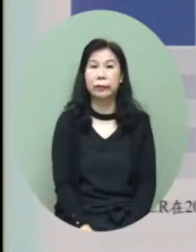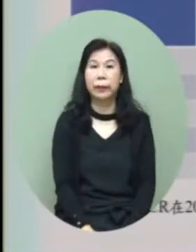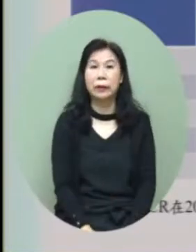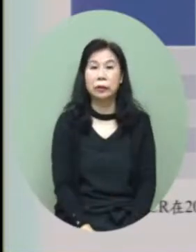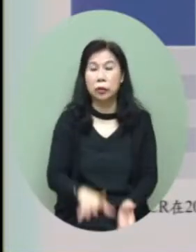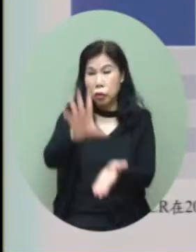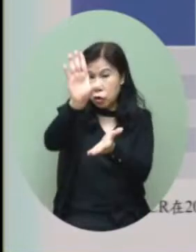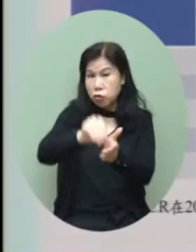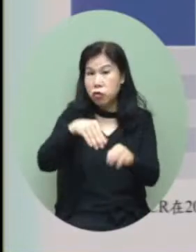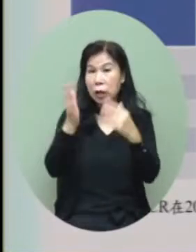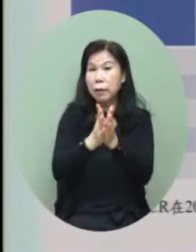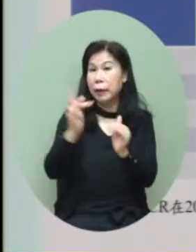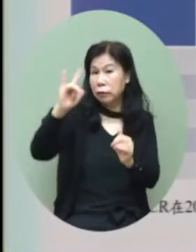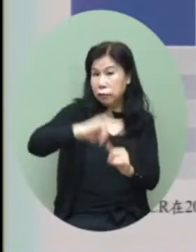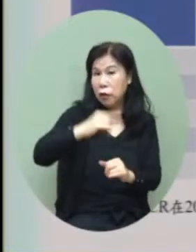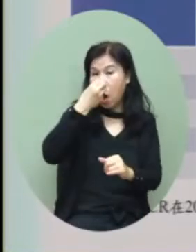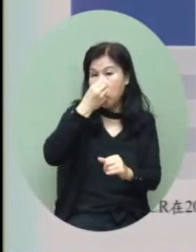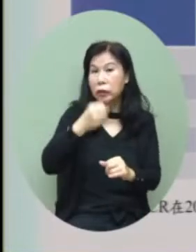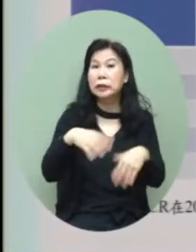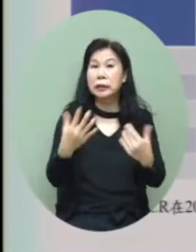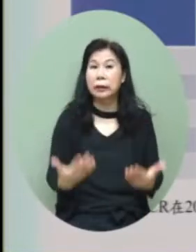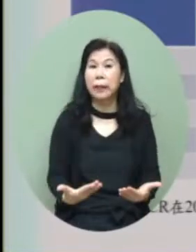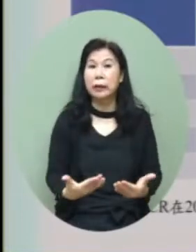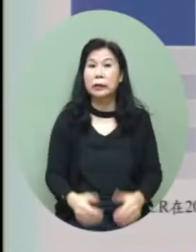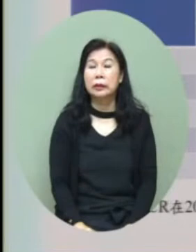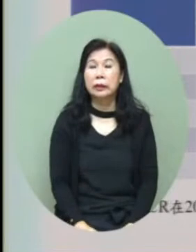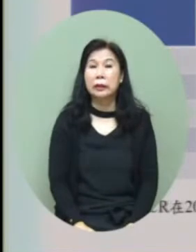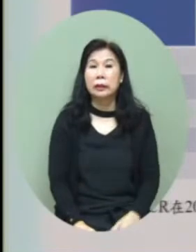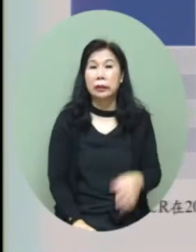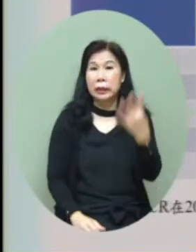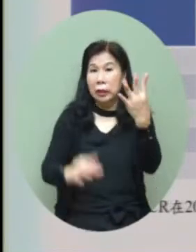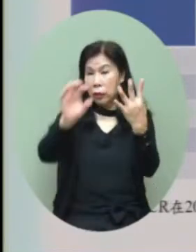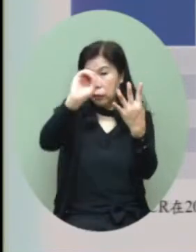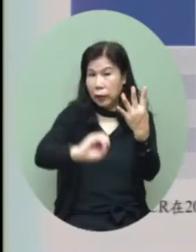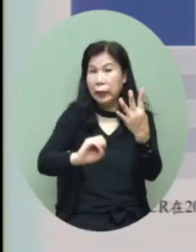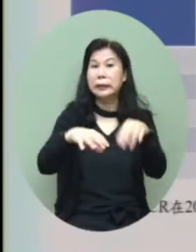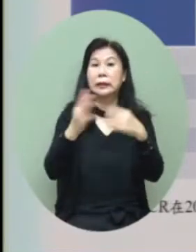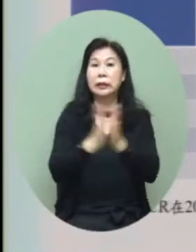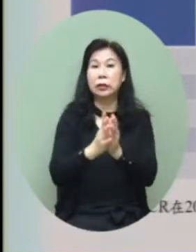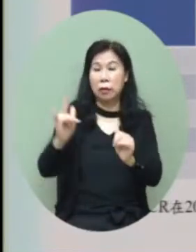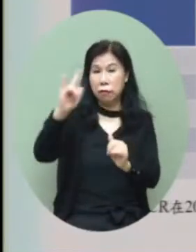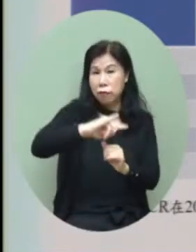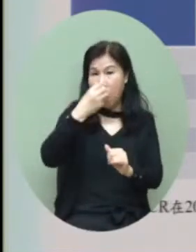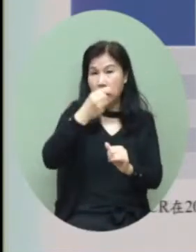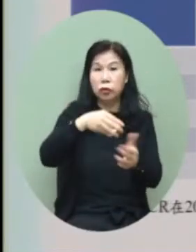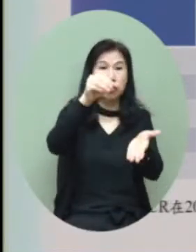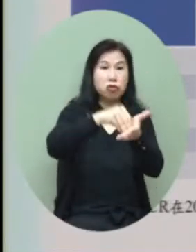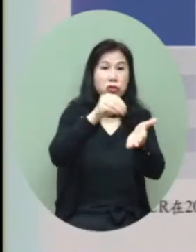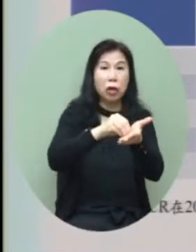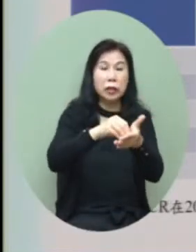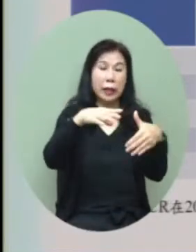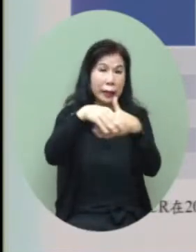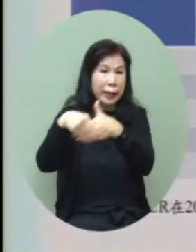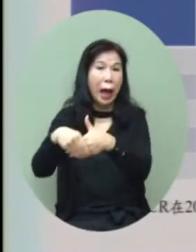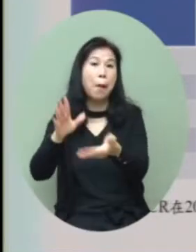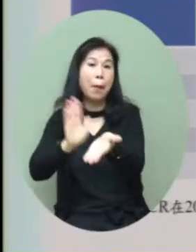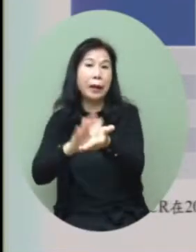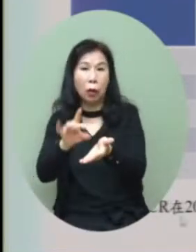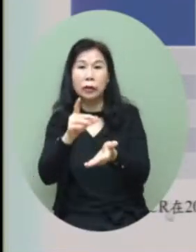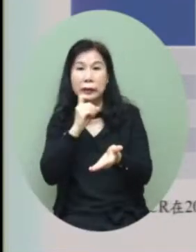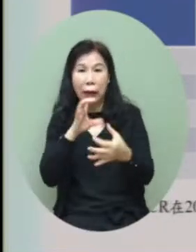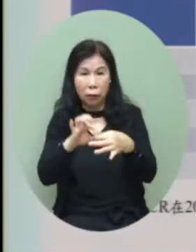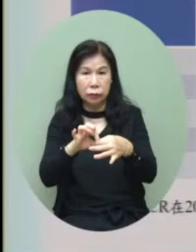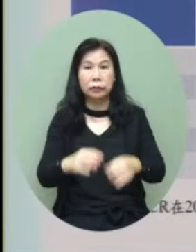over 4 weeks. We see that about 4% of those who arrived in Hong Kong